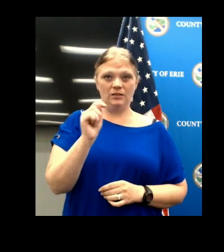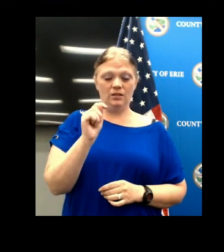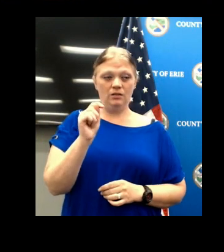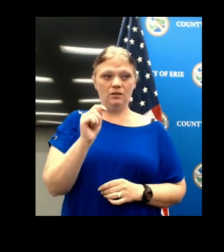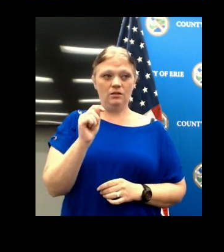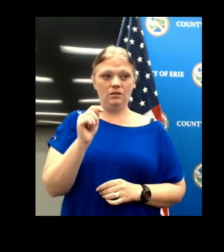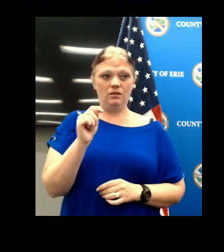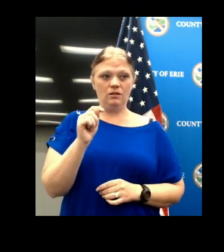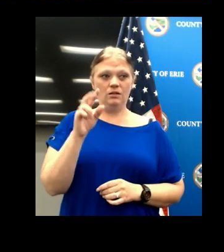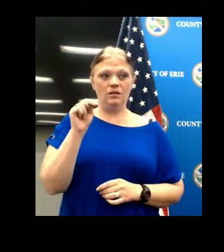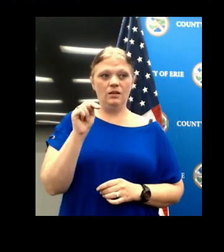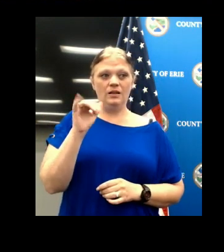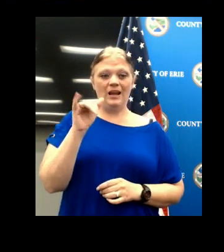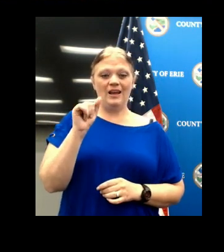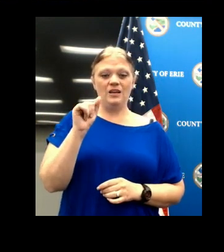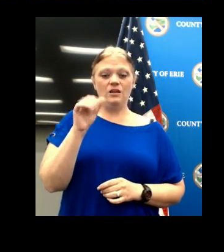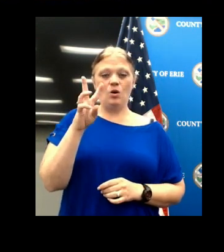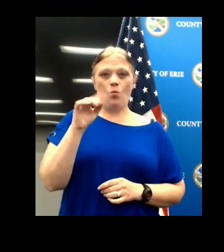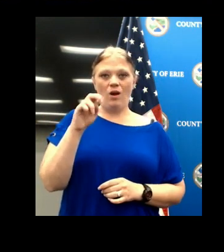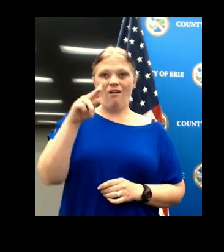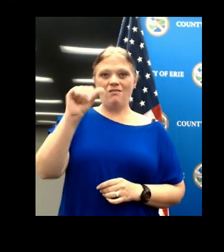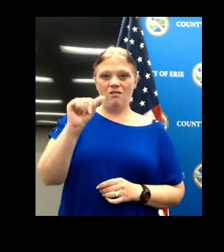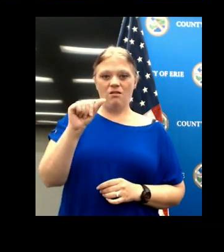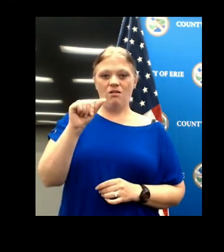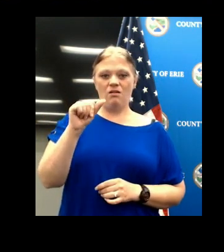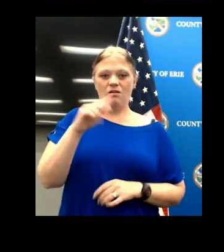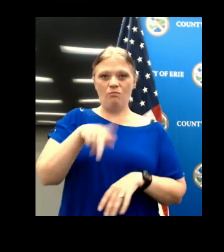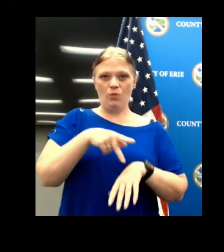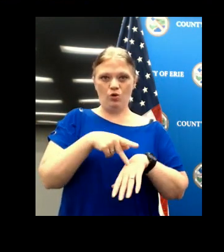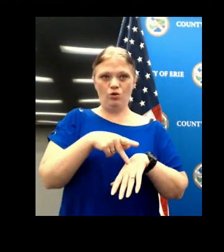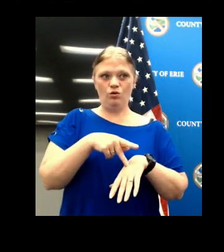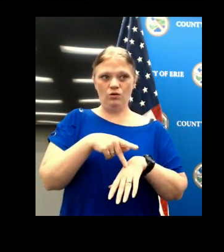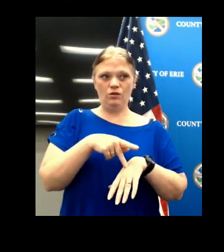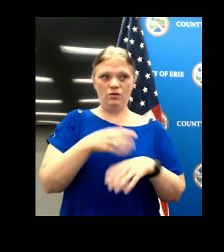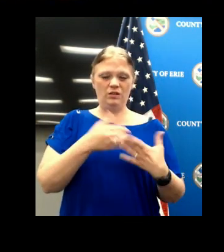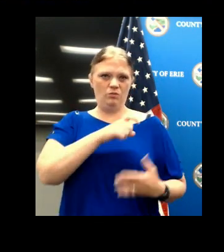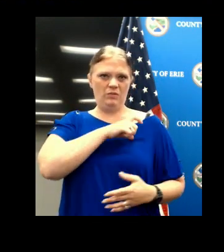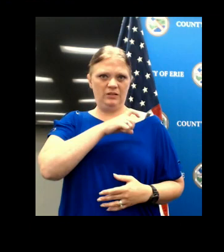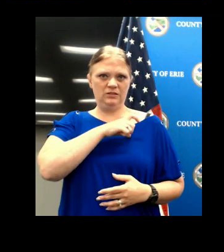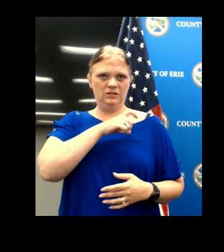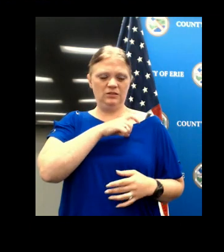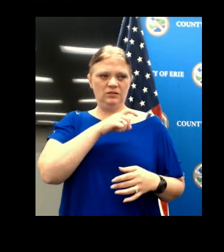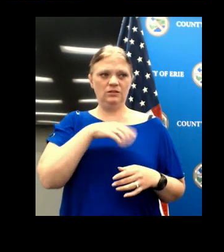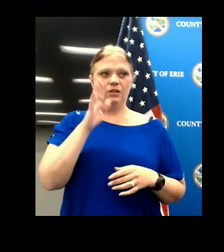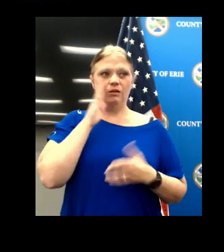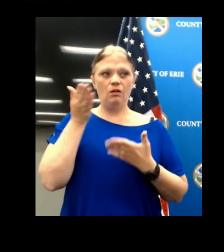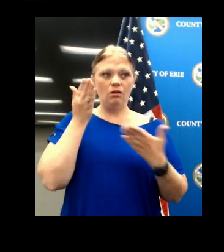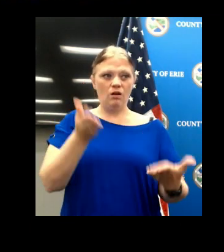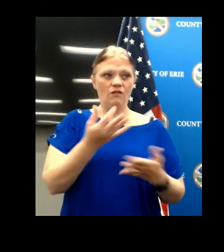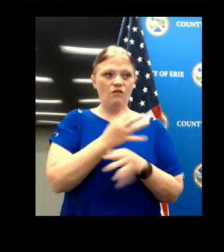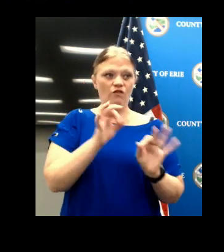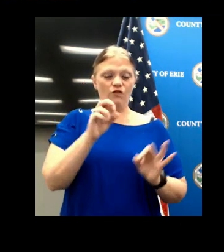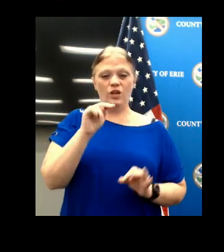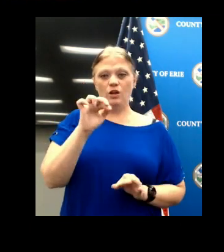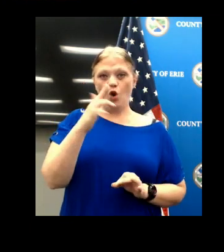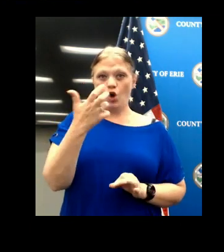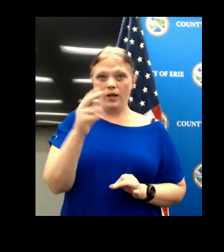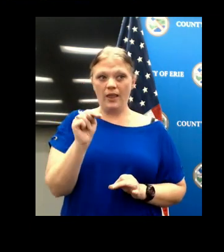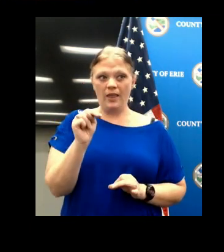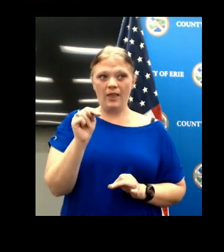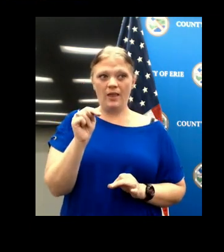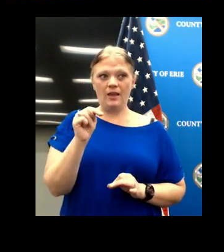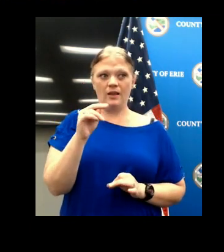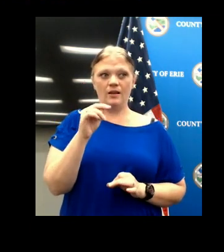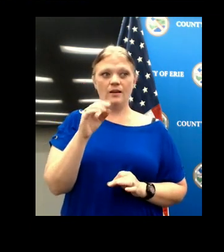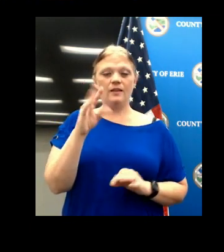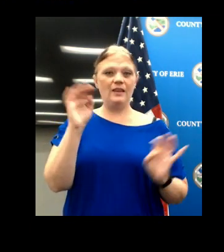the Nowanda Park near the police station. So we're also going to be offering free Narcan and the